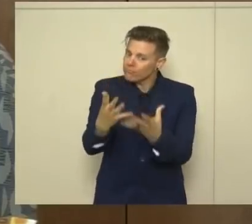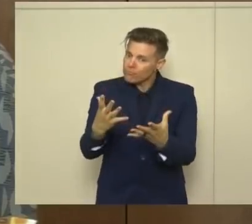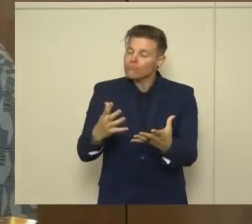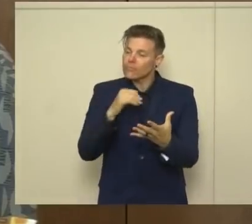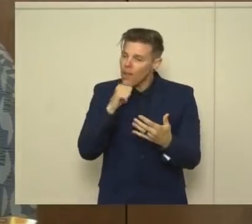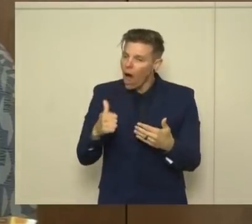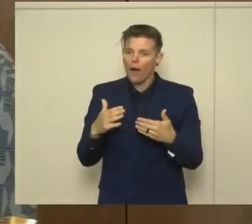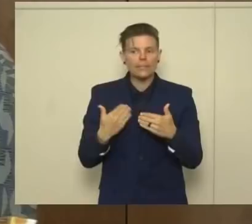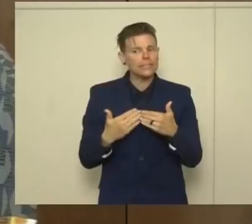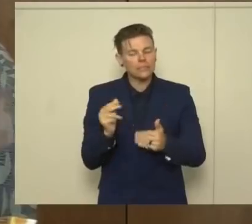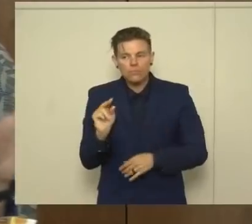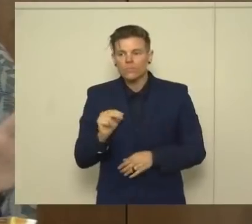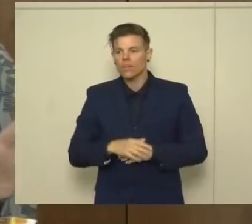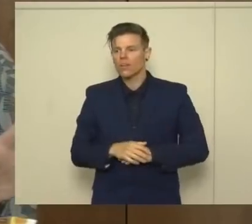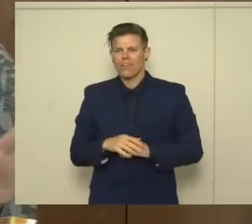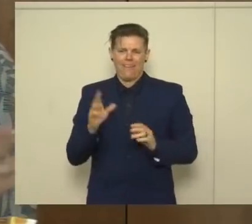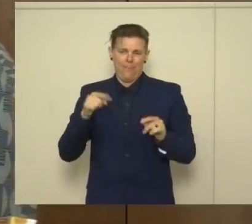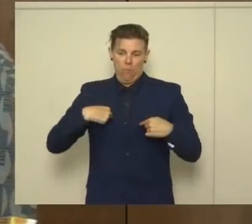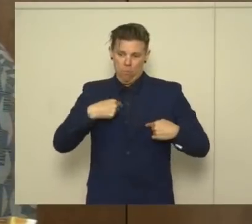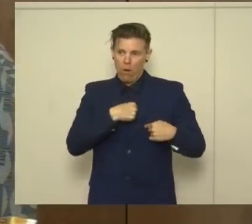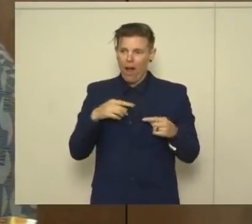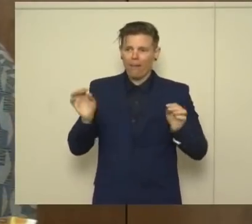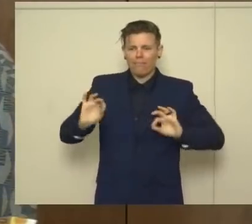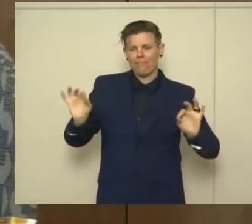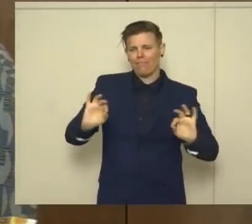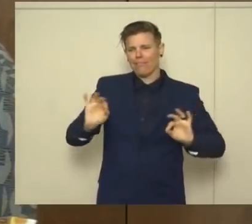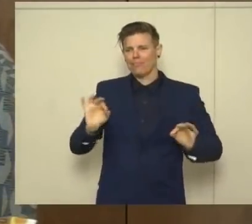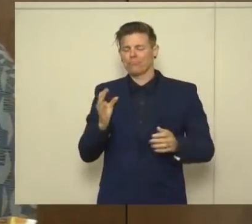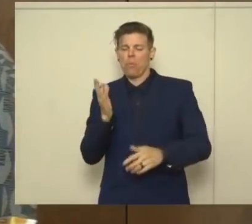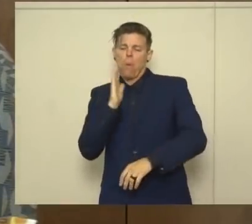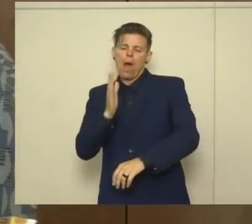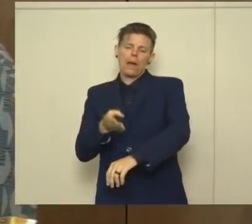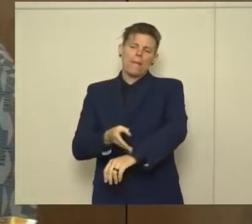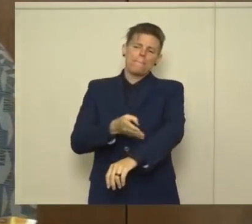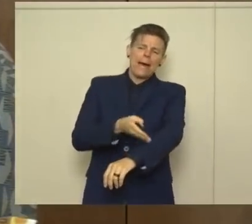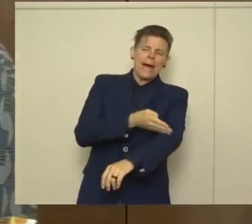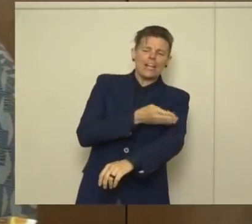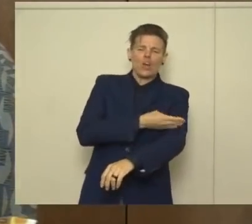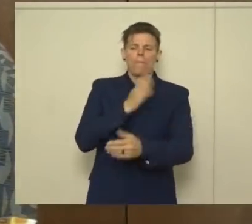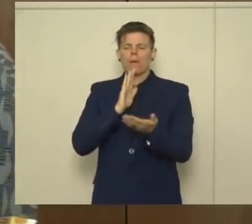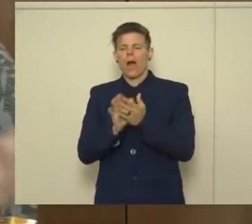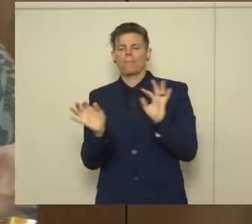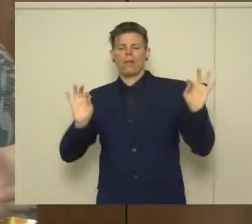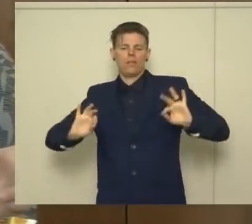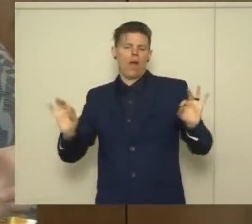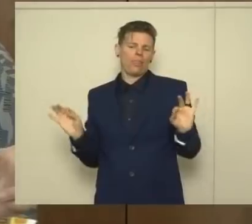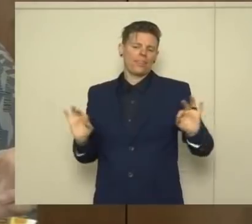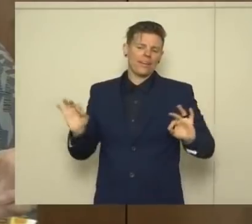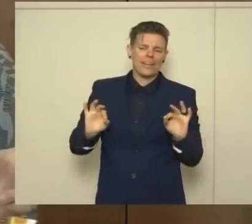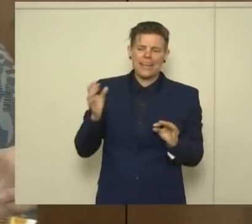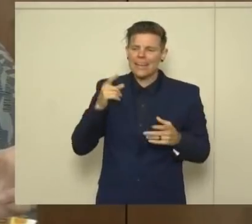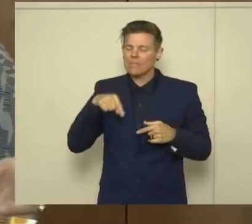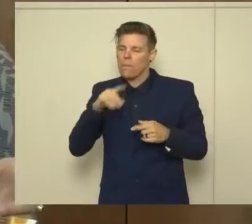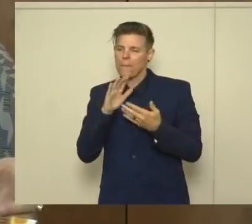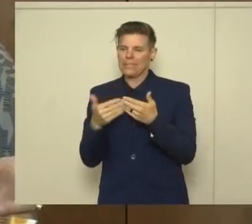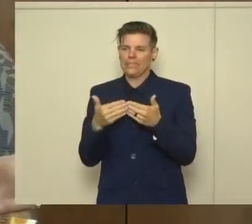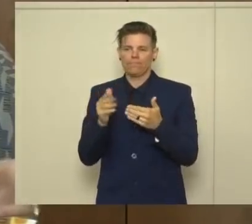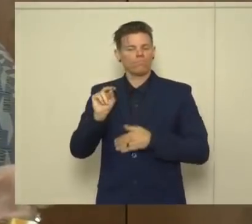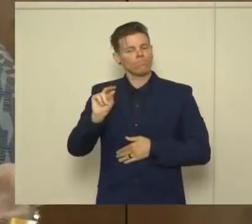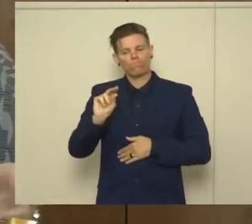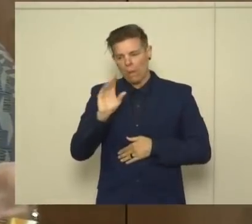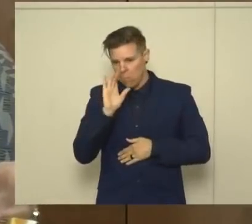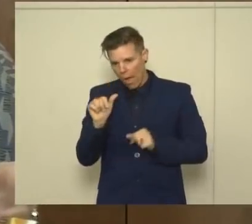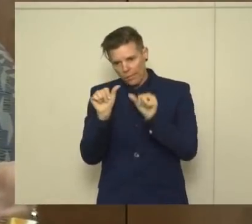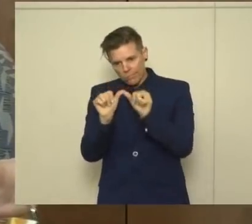great deal of confidence that it's going to get easier. I think there will continue to be challenges. I think that parents and families